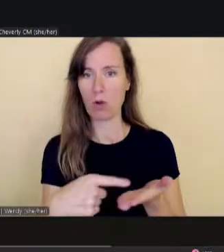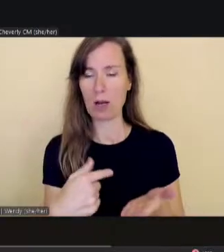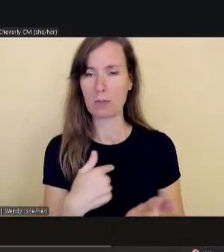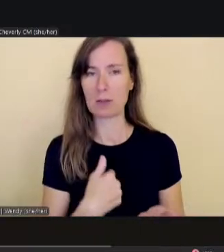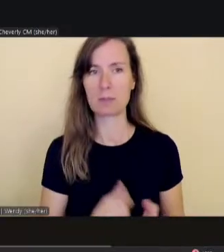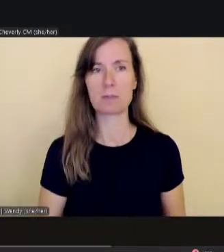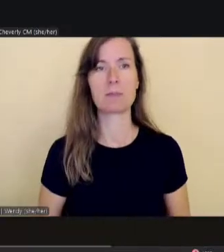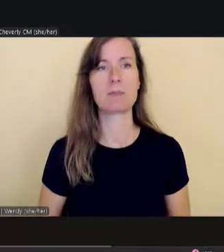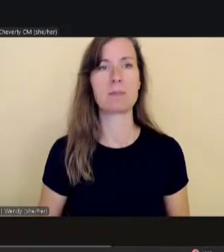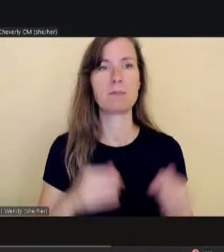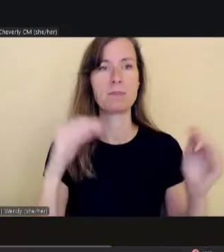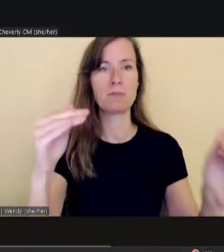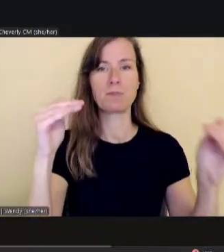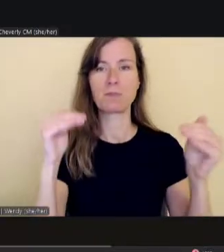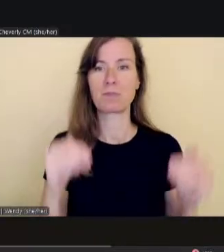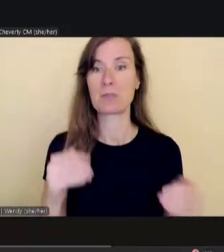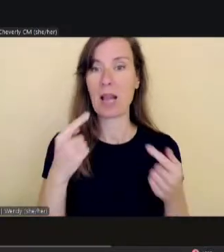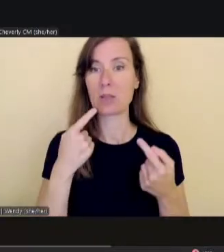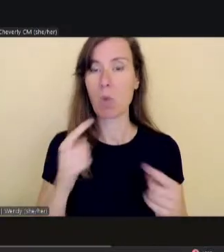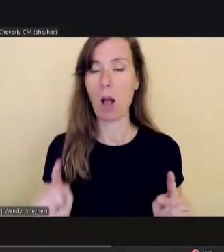on to the next proclamation.